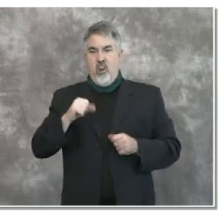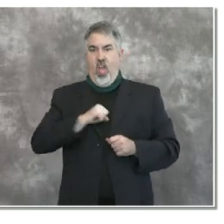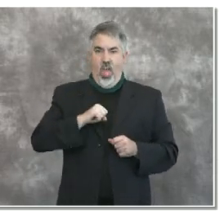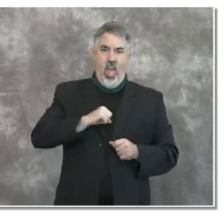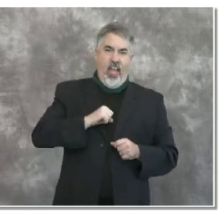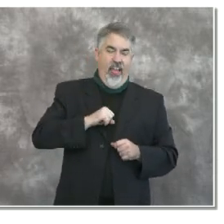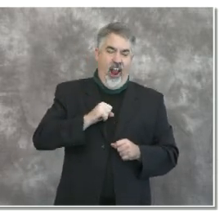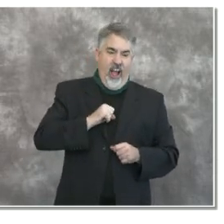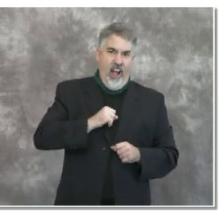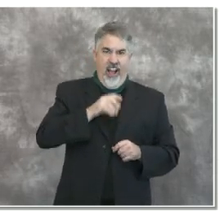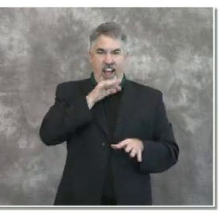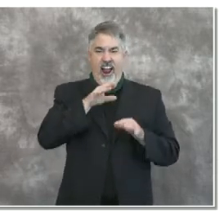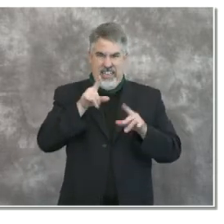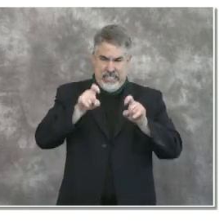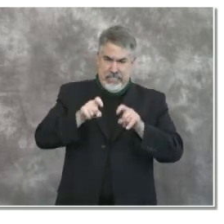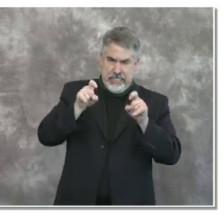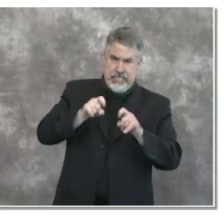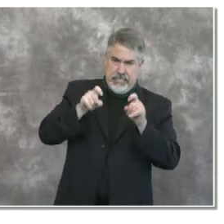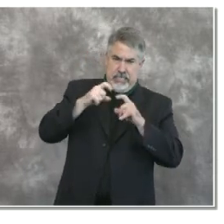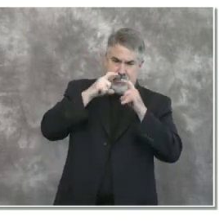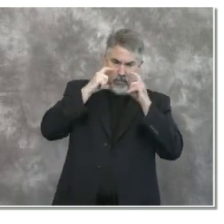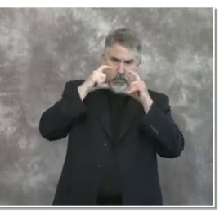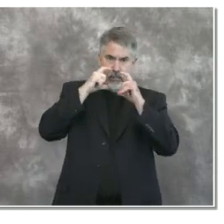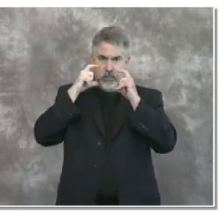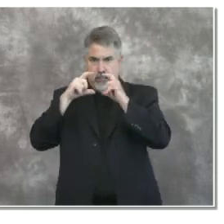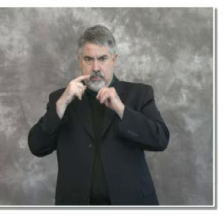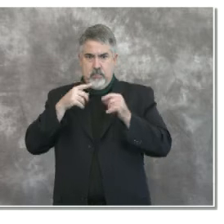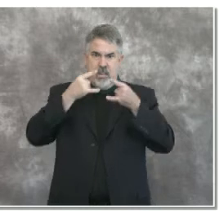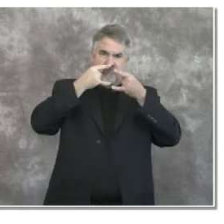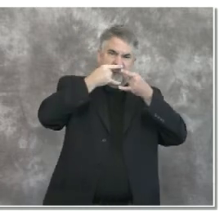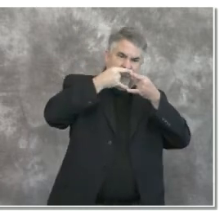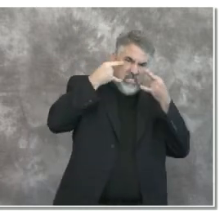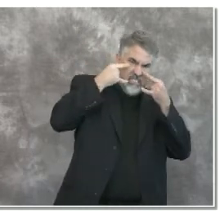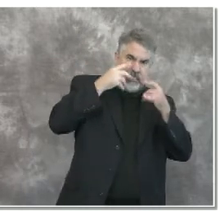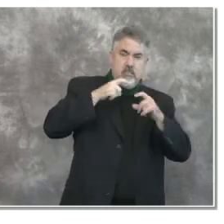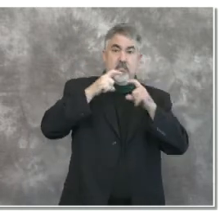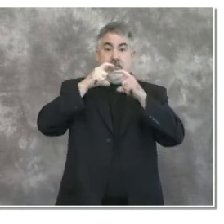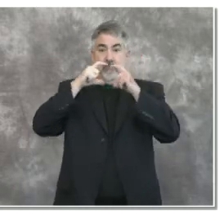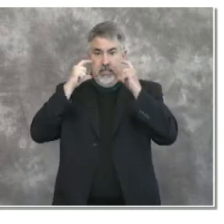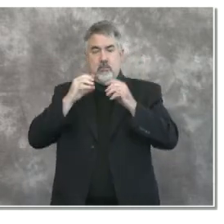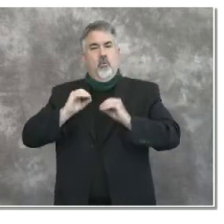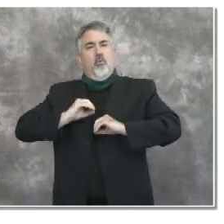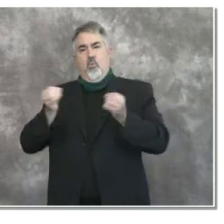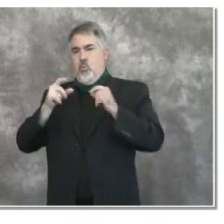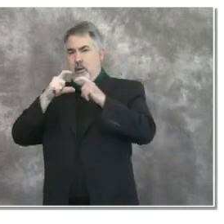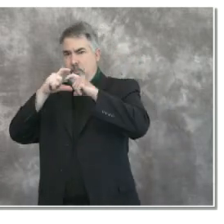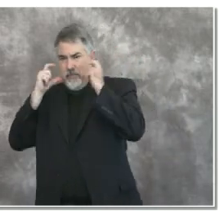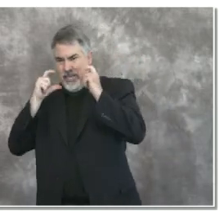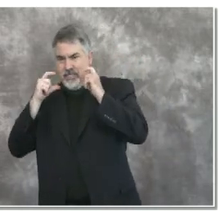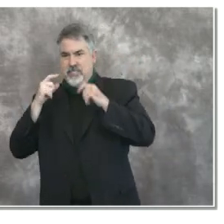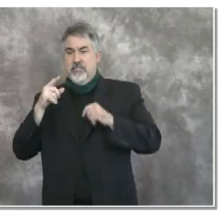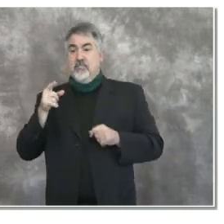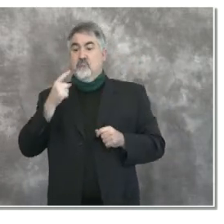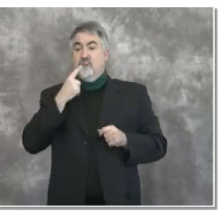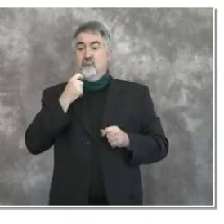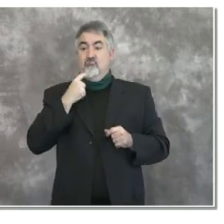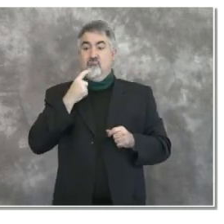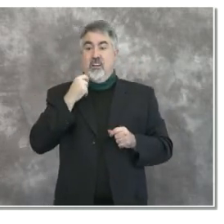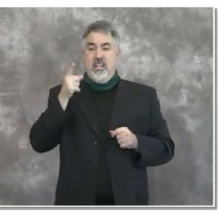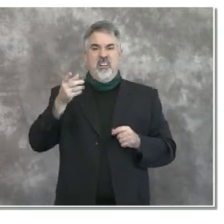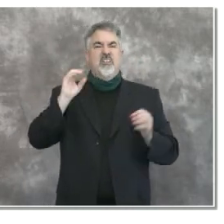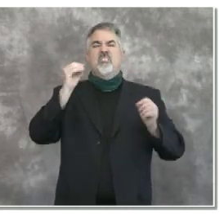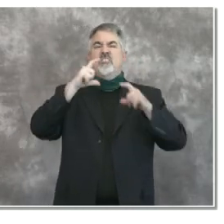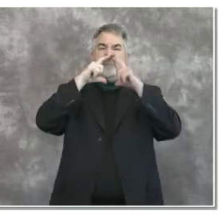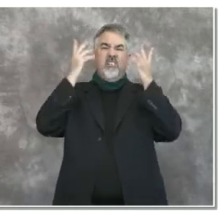was a comparison in terms of particle transmission in those in red, at the time not wearing